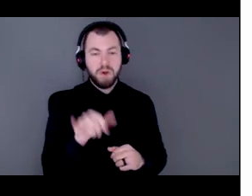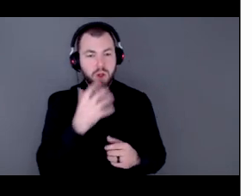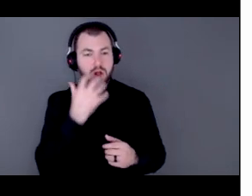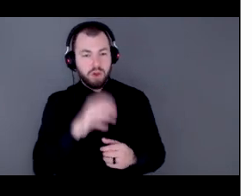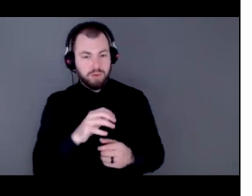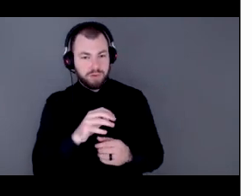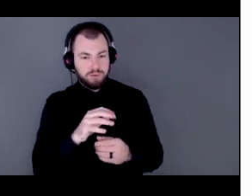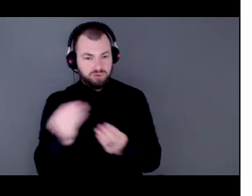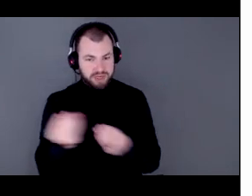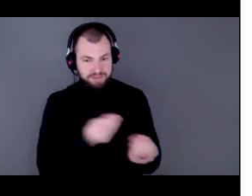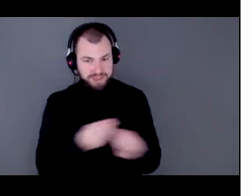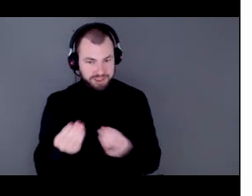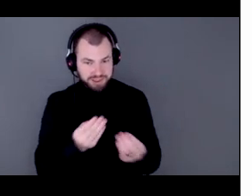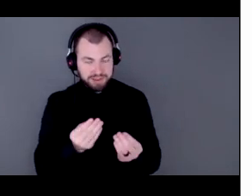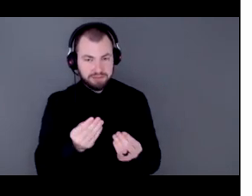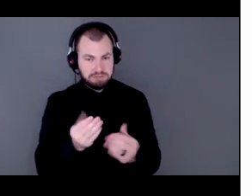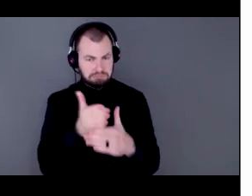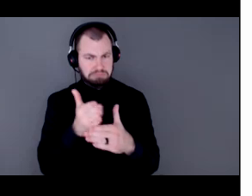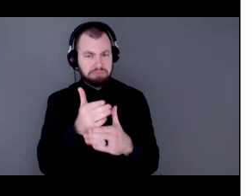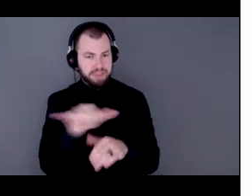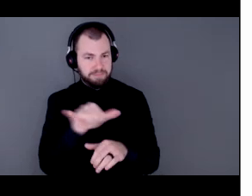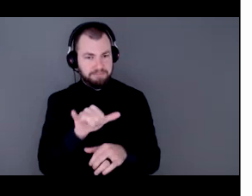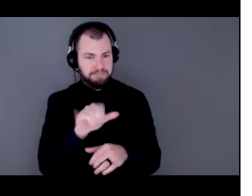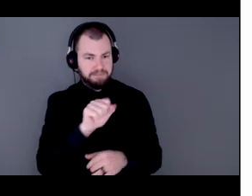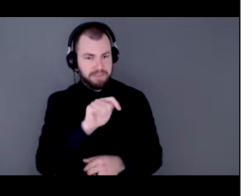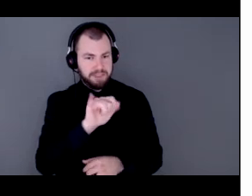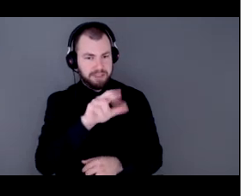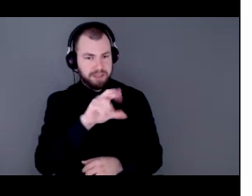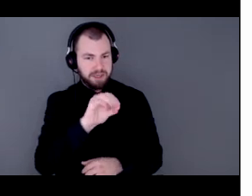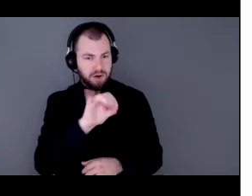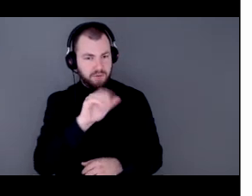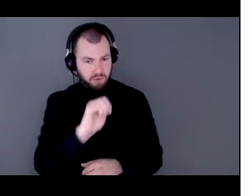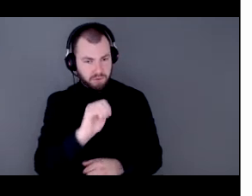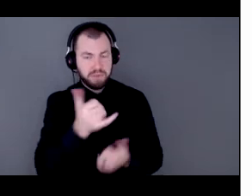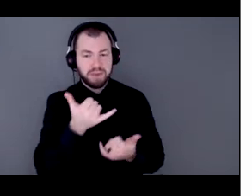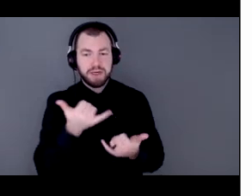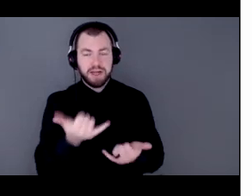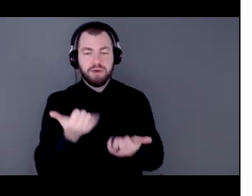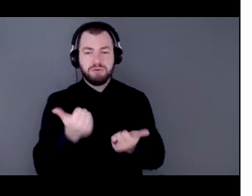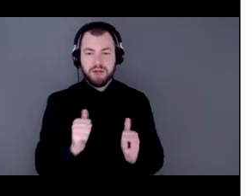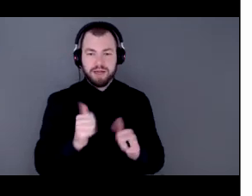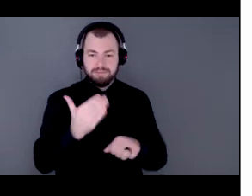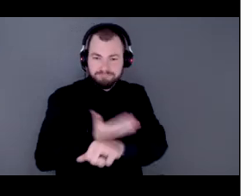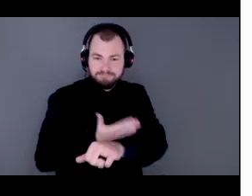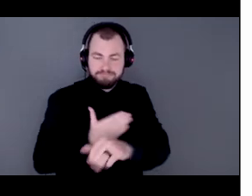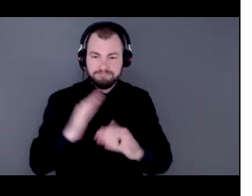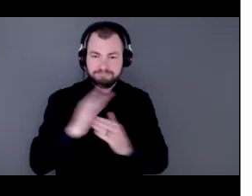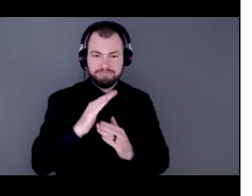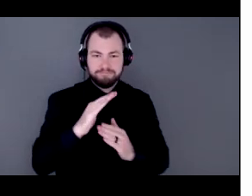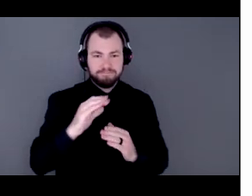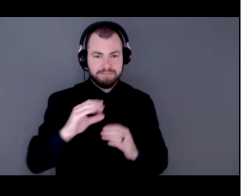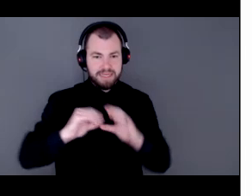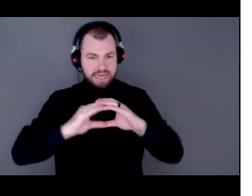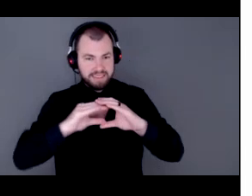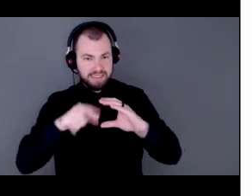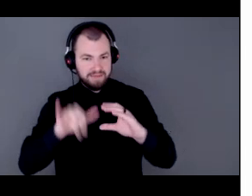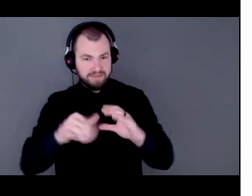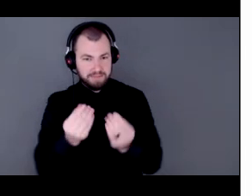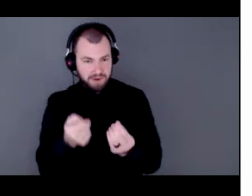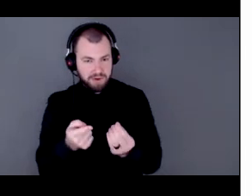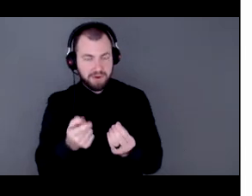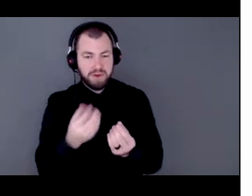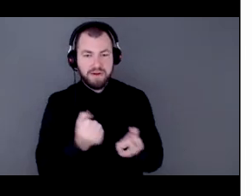of the styrofoam. And now we are actually working on optimizing density of the material and also performing standardized measurements of flame retardancy, and